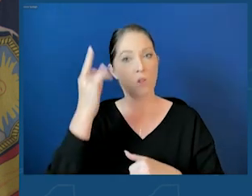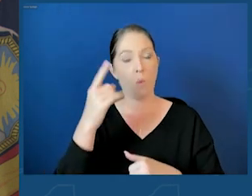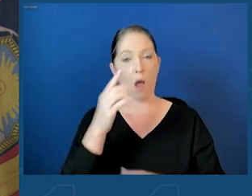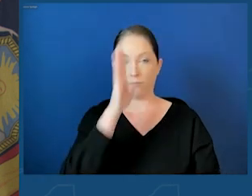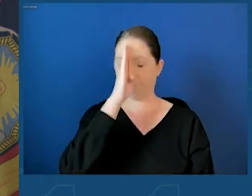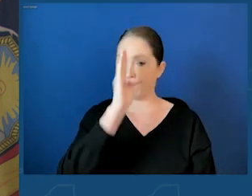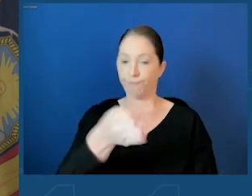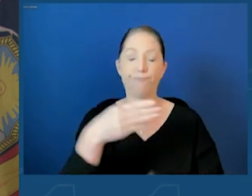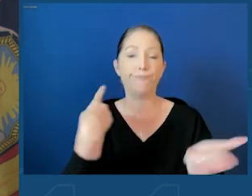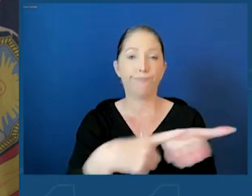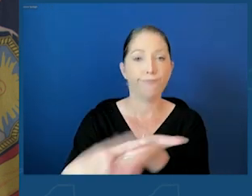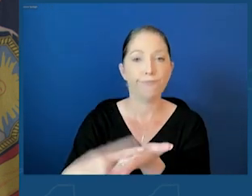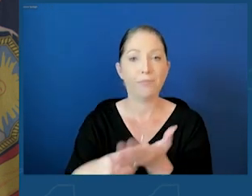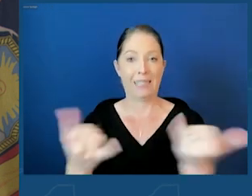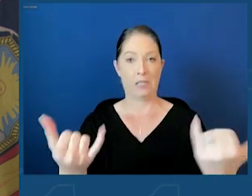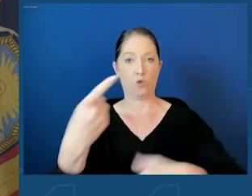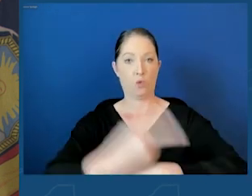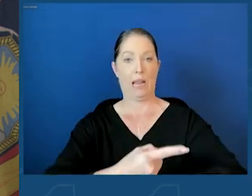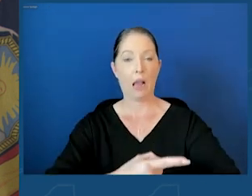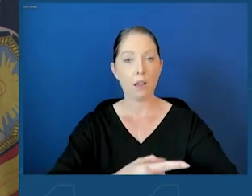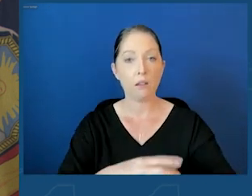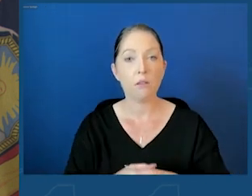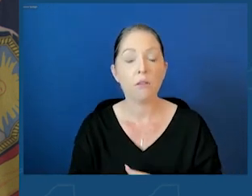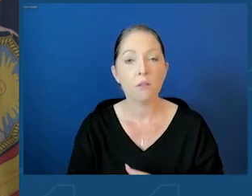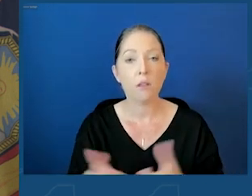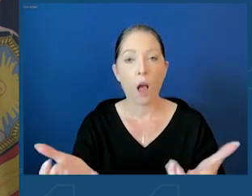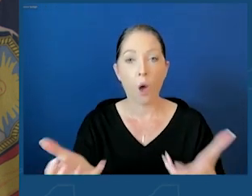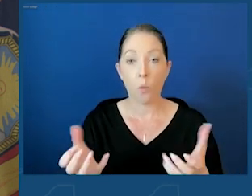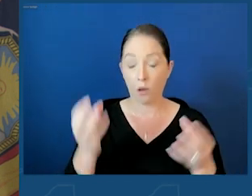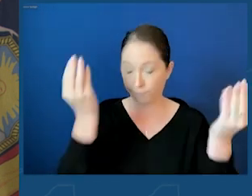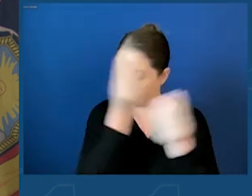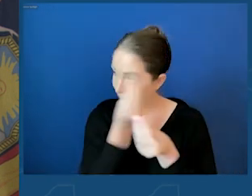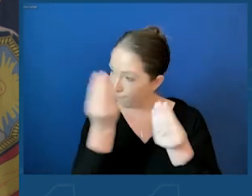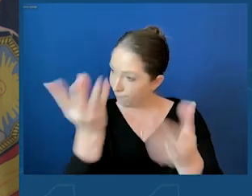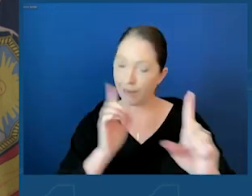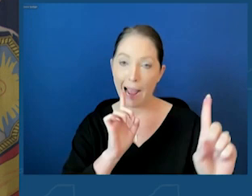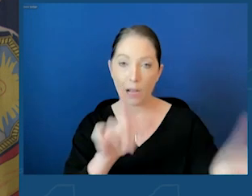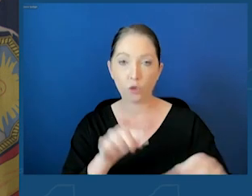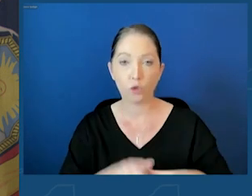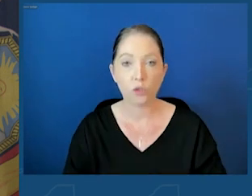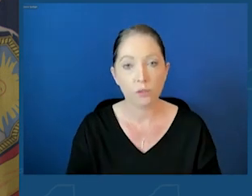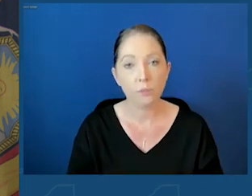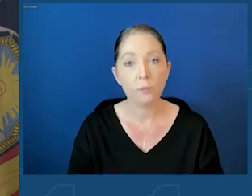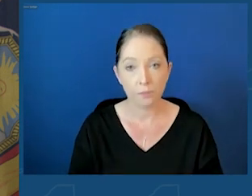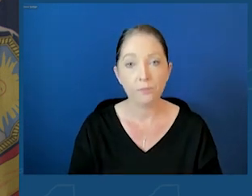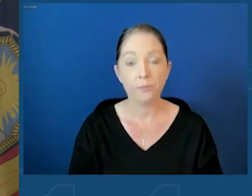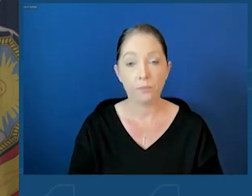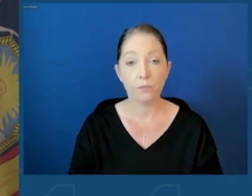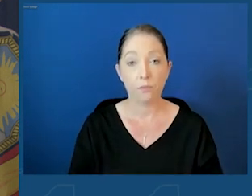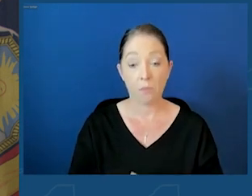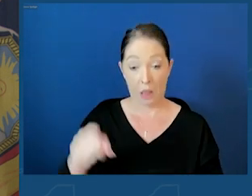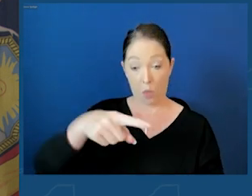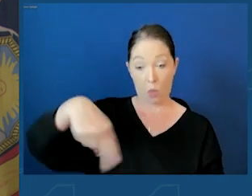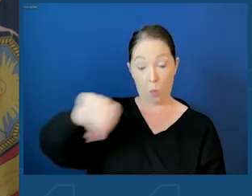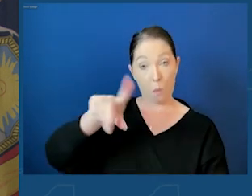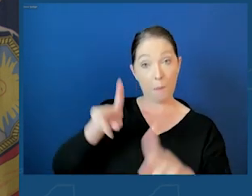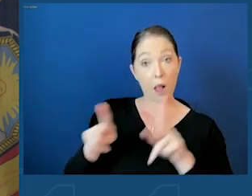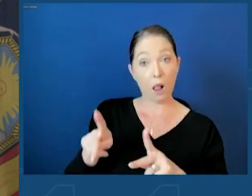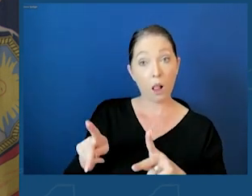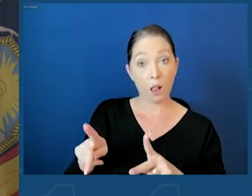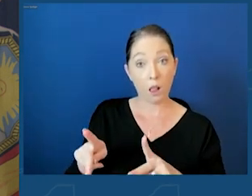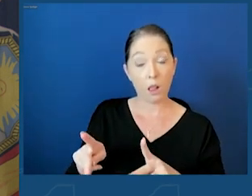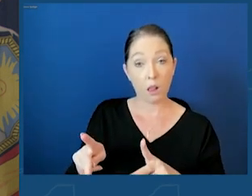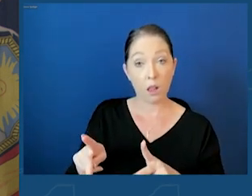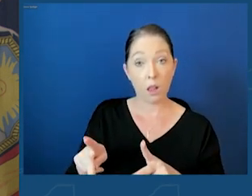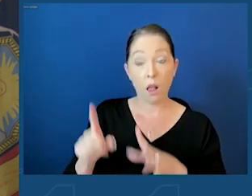today, the people of New York, to give you the answers you deserve. These individuals are literally fleeing